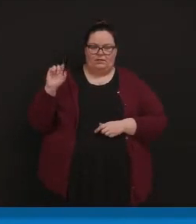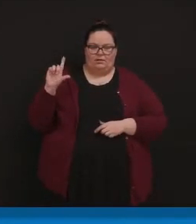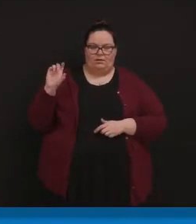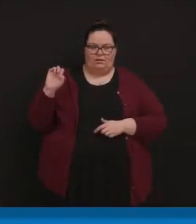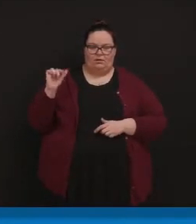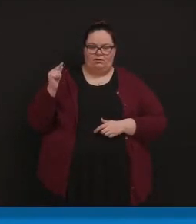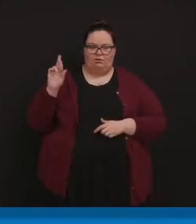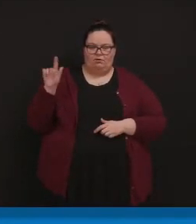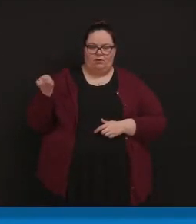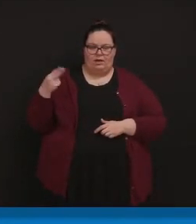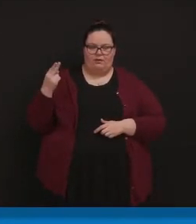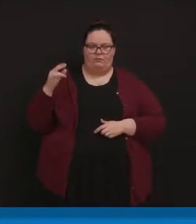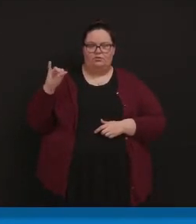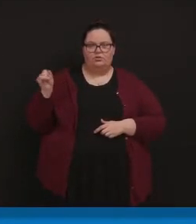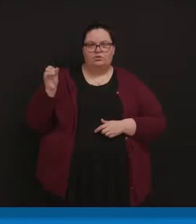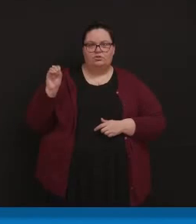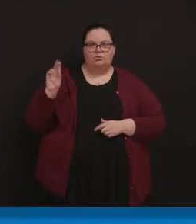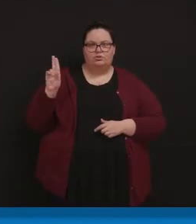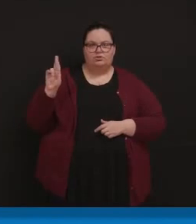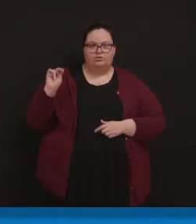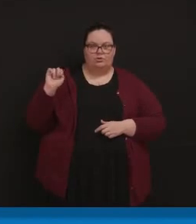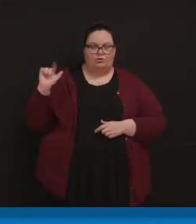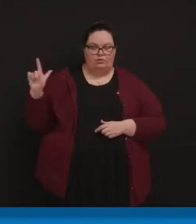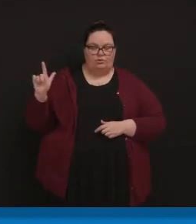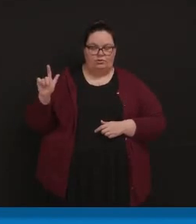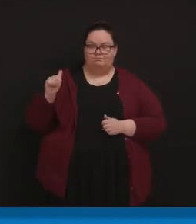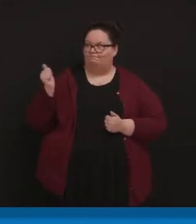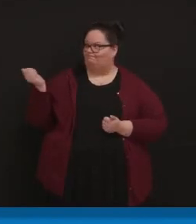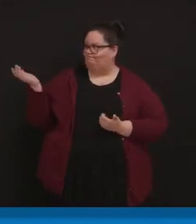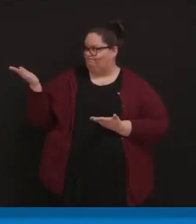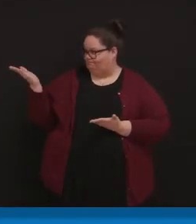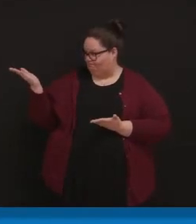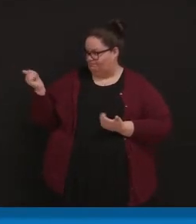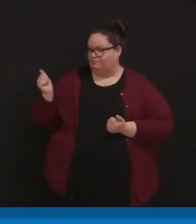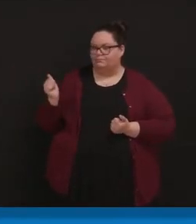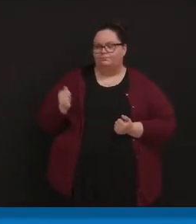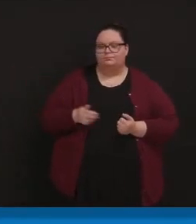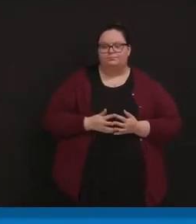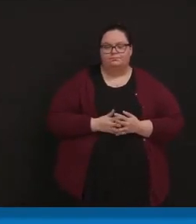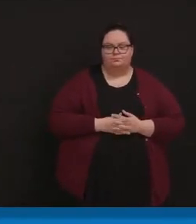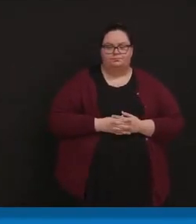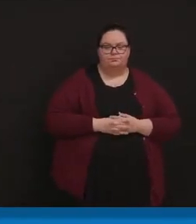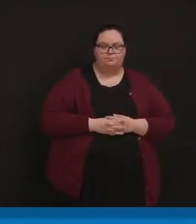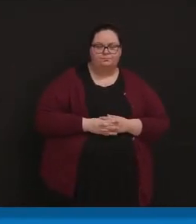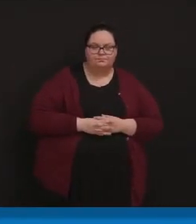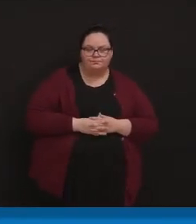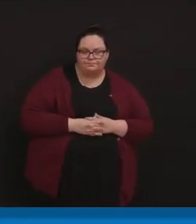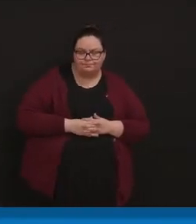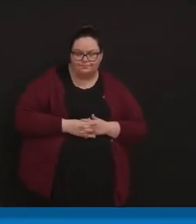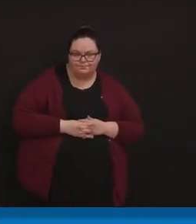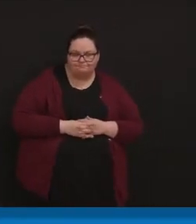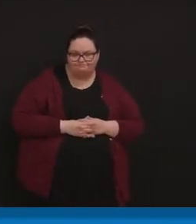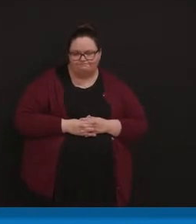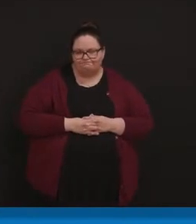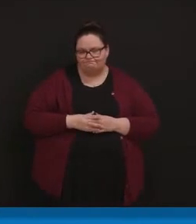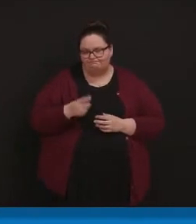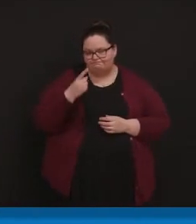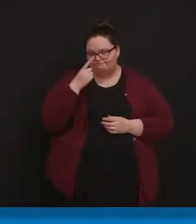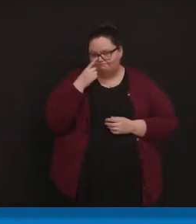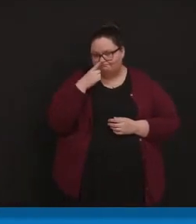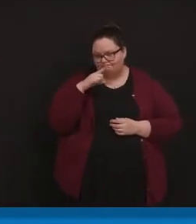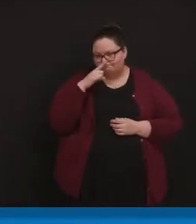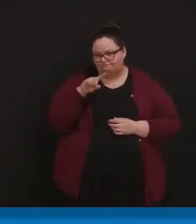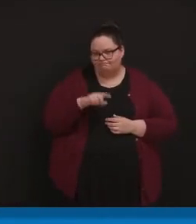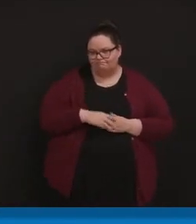Hi there. My question is for Dr. Russell. I'm wondering if you can tell me how many